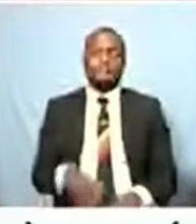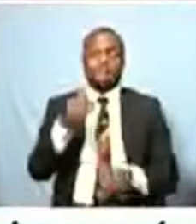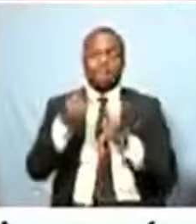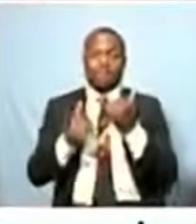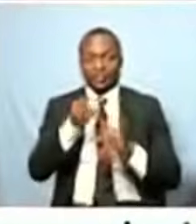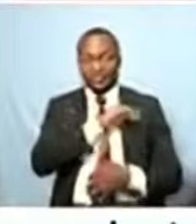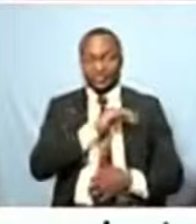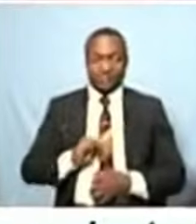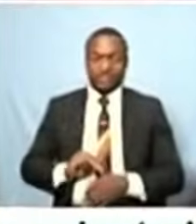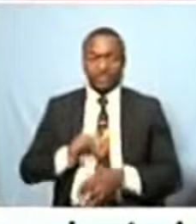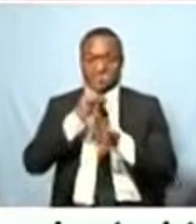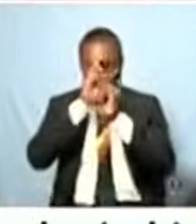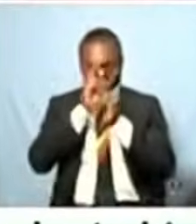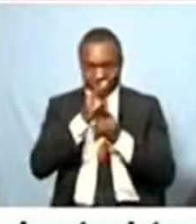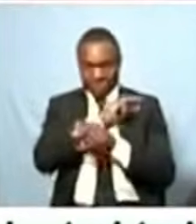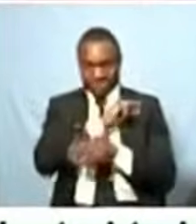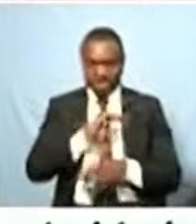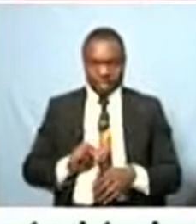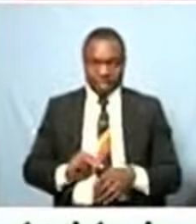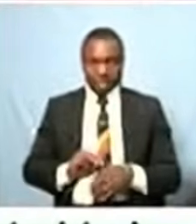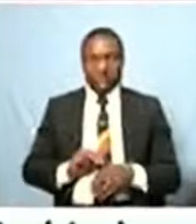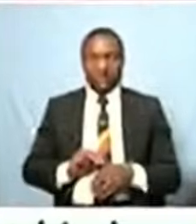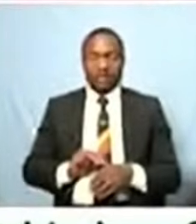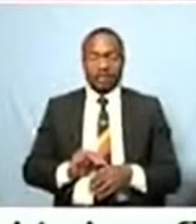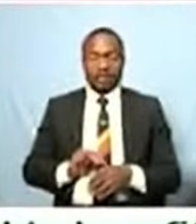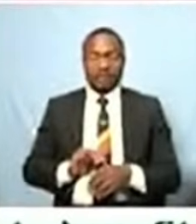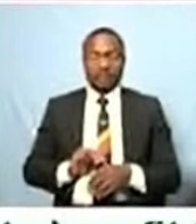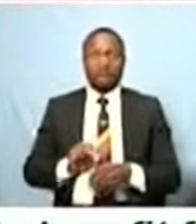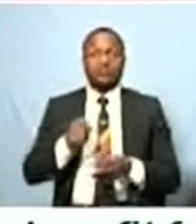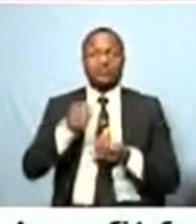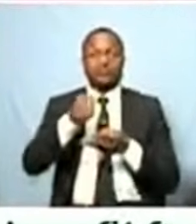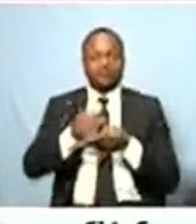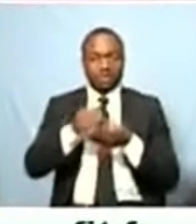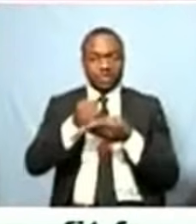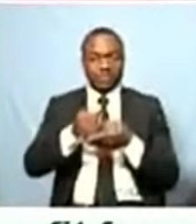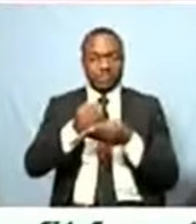last member, the Honorable Member for Senanga.